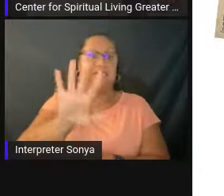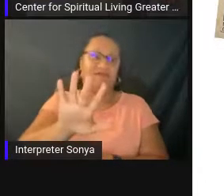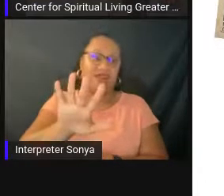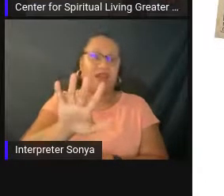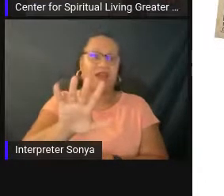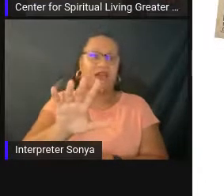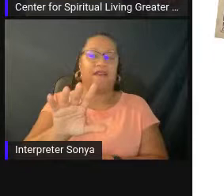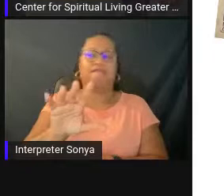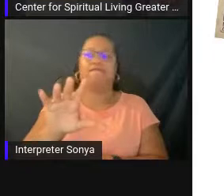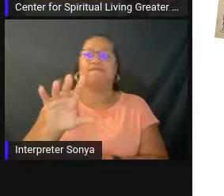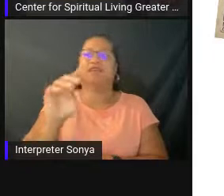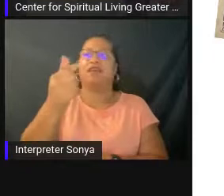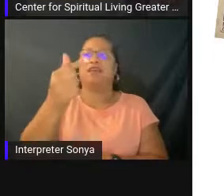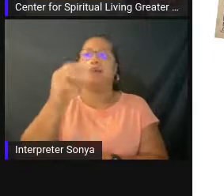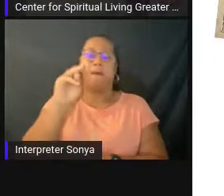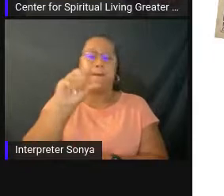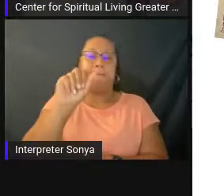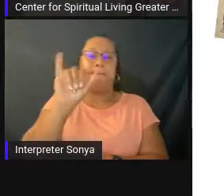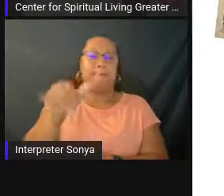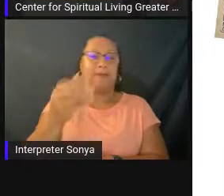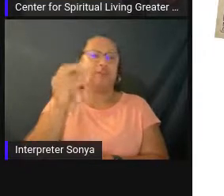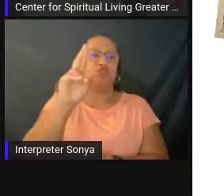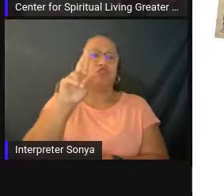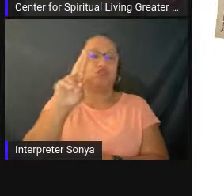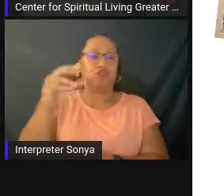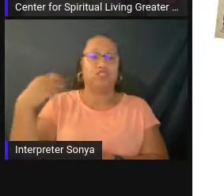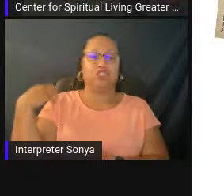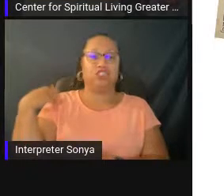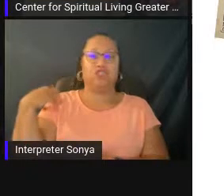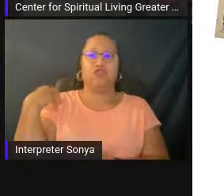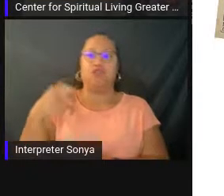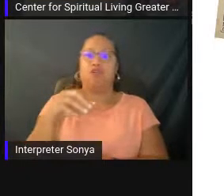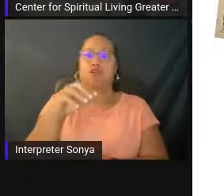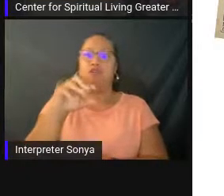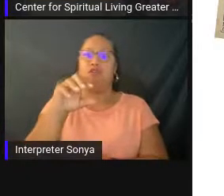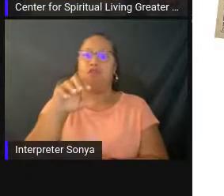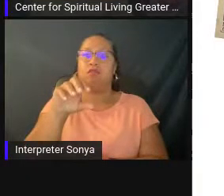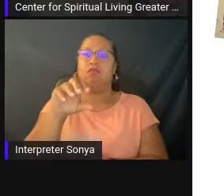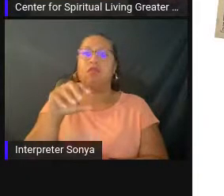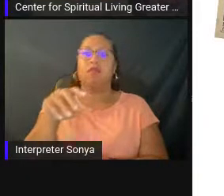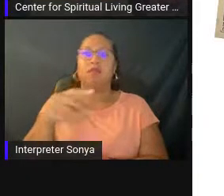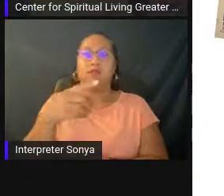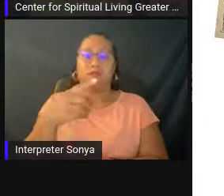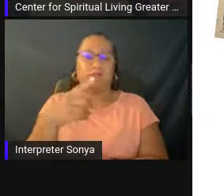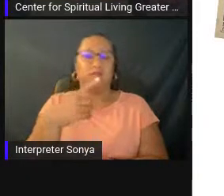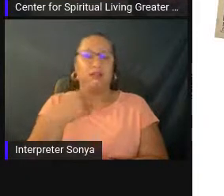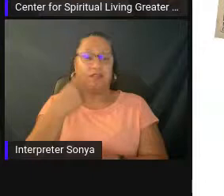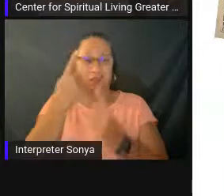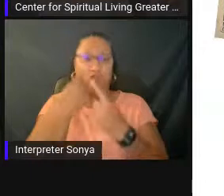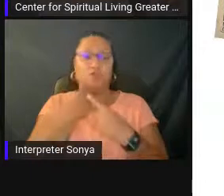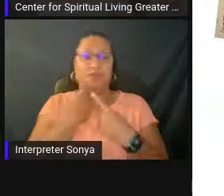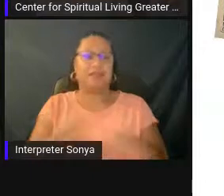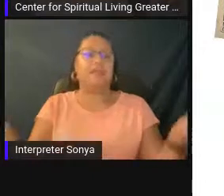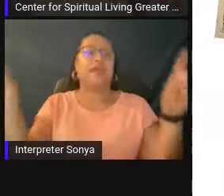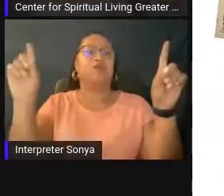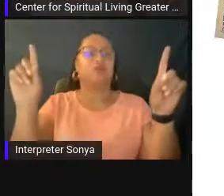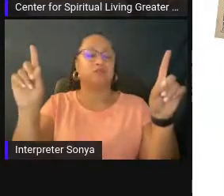Galveston of Lincoln's proclamation. Though it was issued years